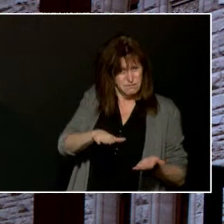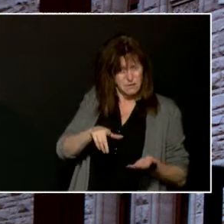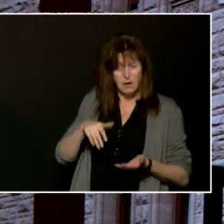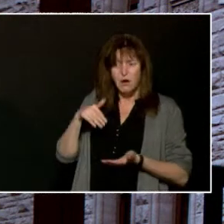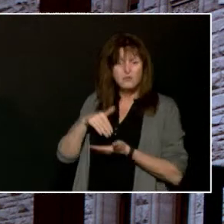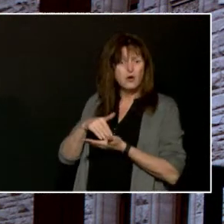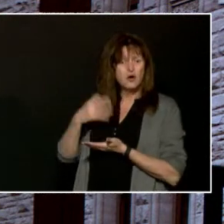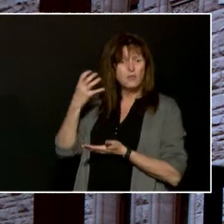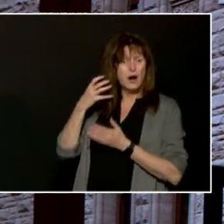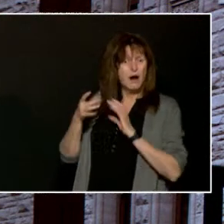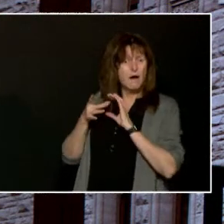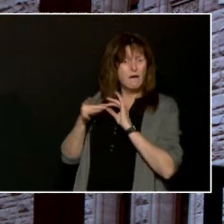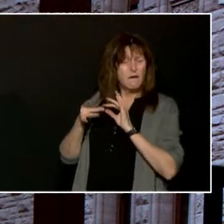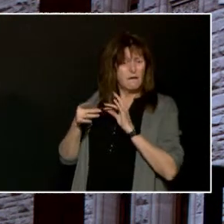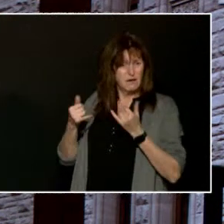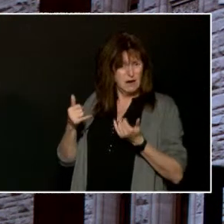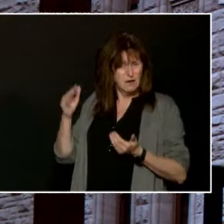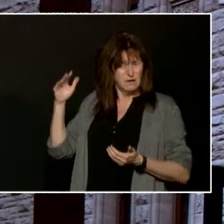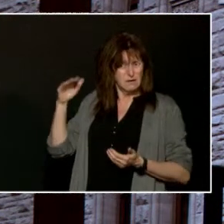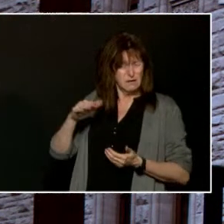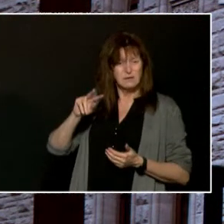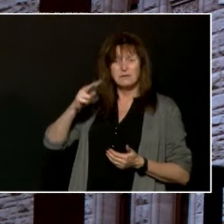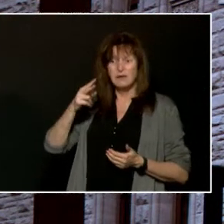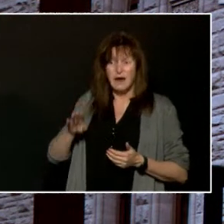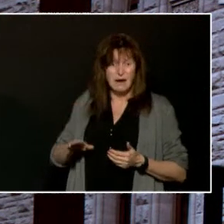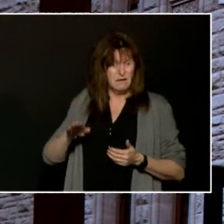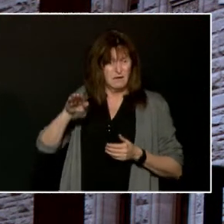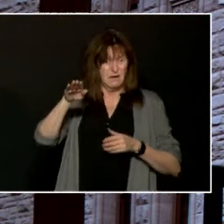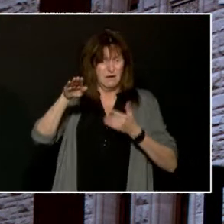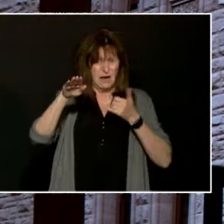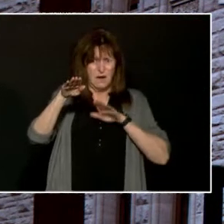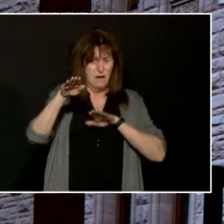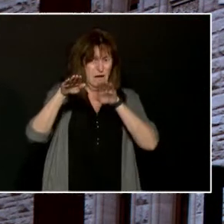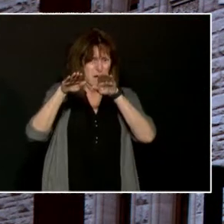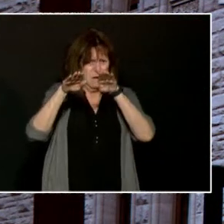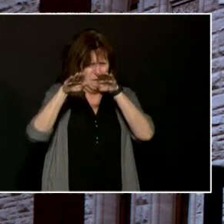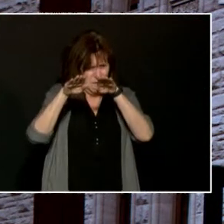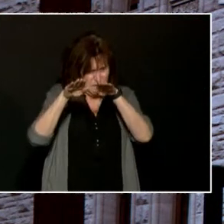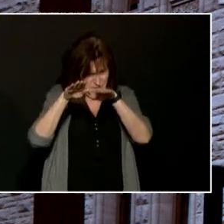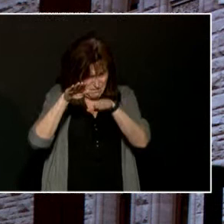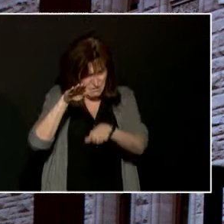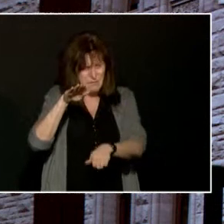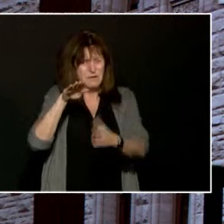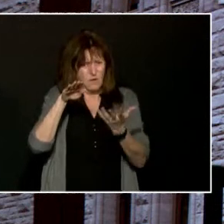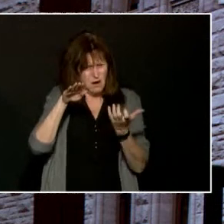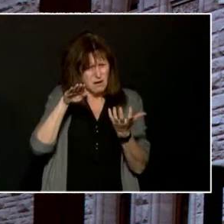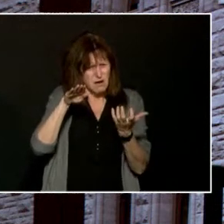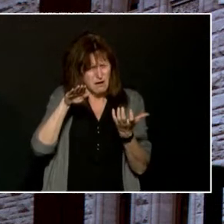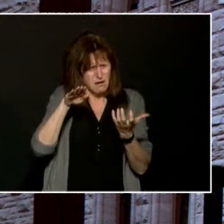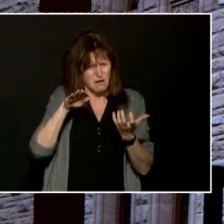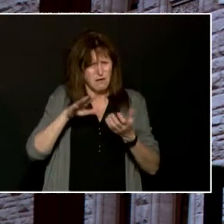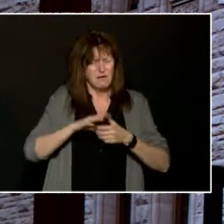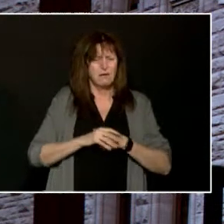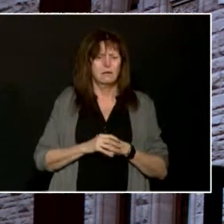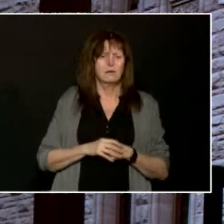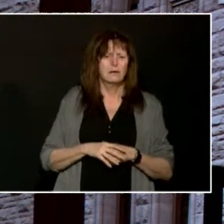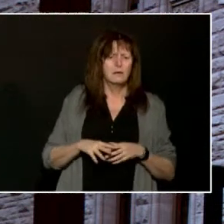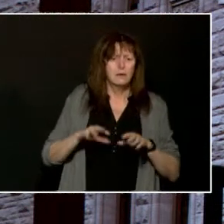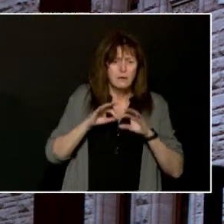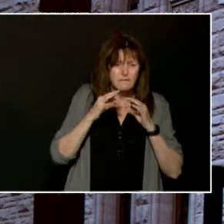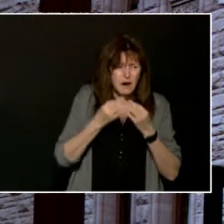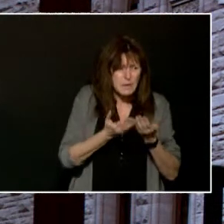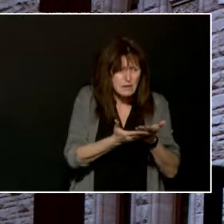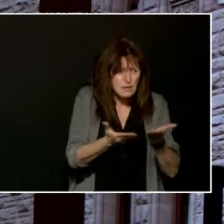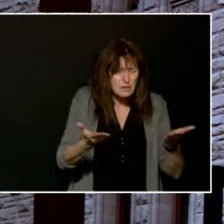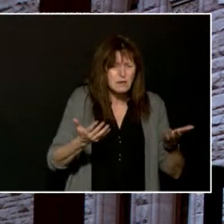we would like it even lower. So for those, our condolences to the family and family members and caregivers.